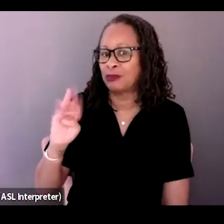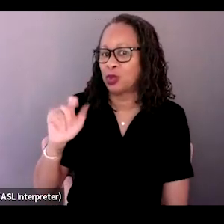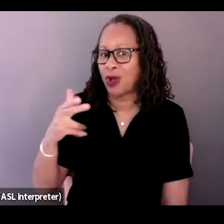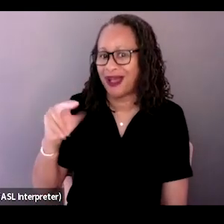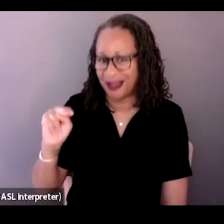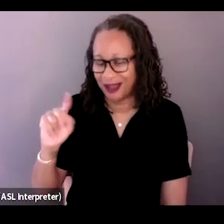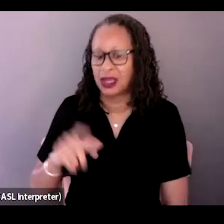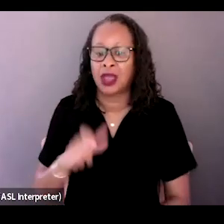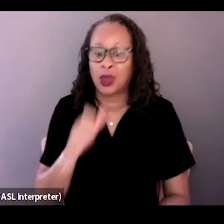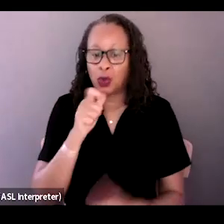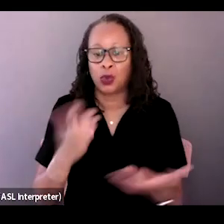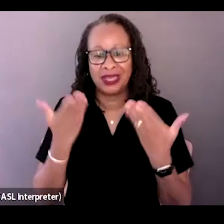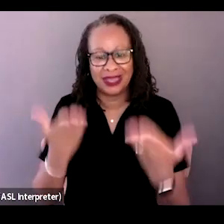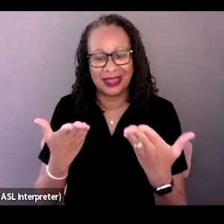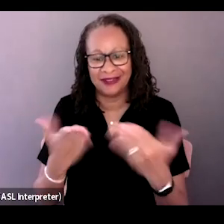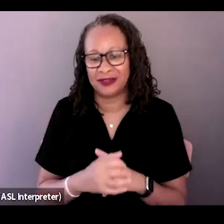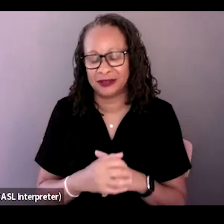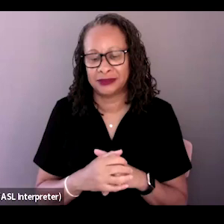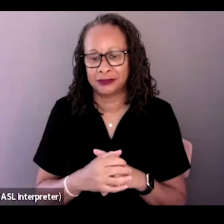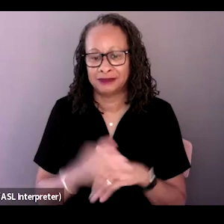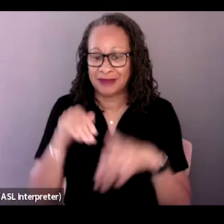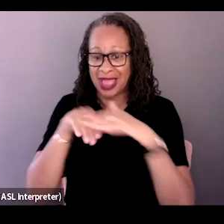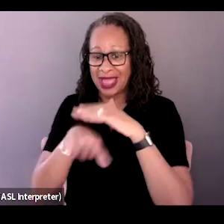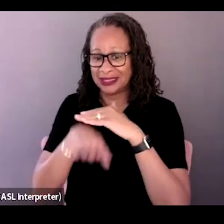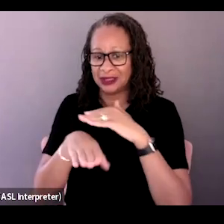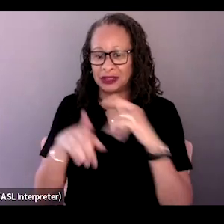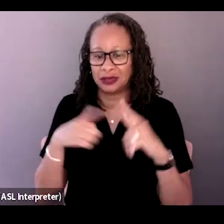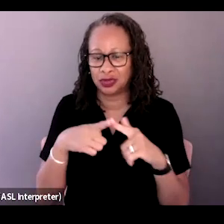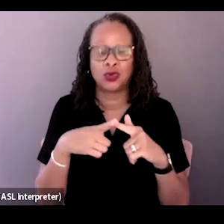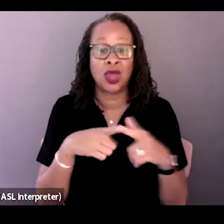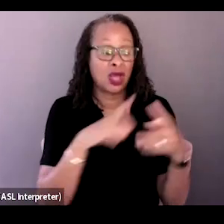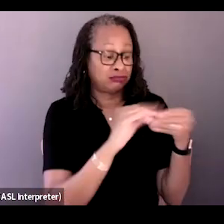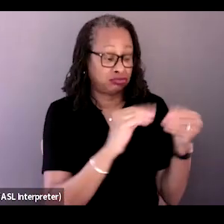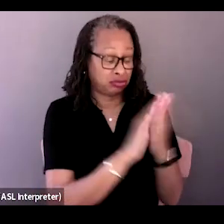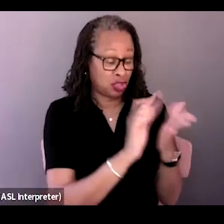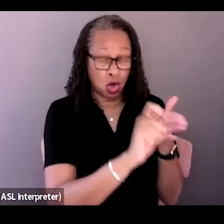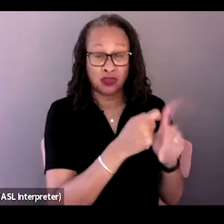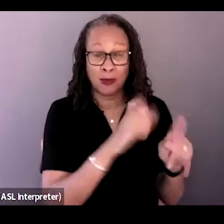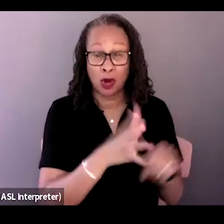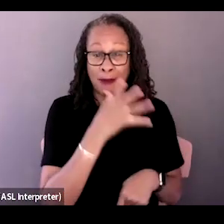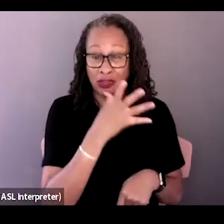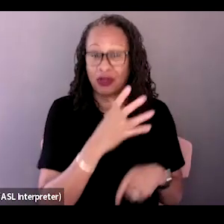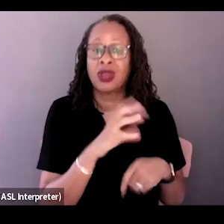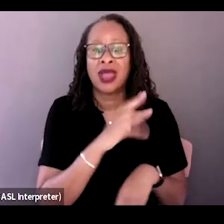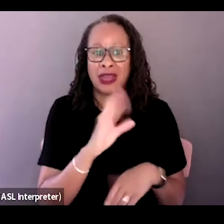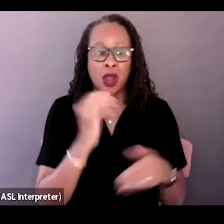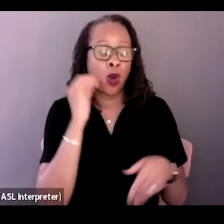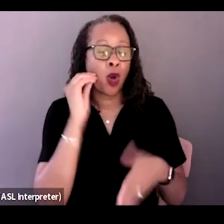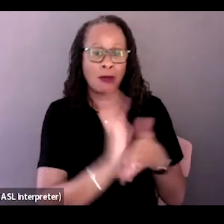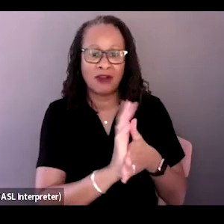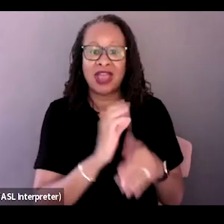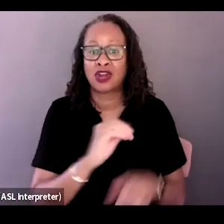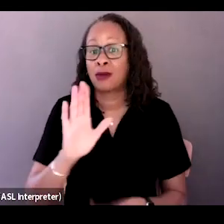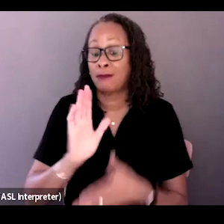gave the access to the memoirs of her mom, but also the home movies. And her mom is André Blouin.